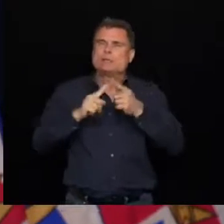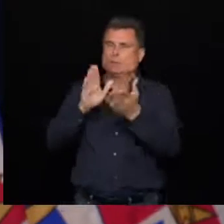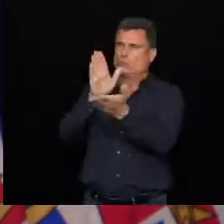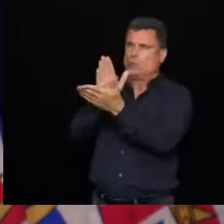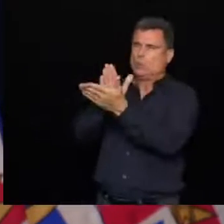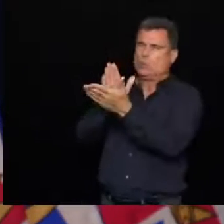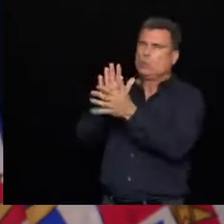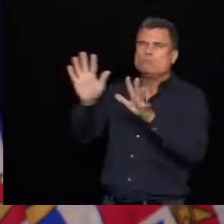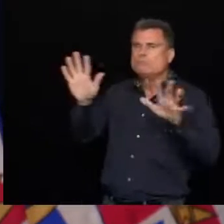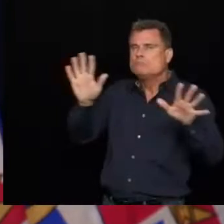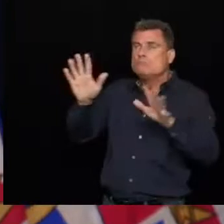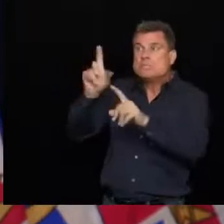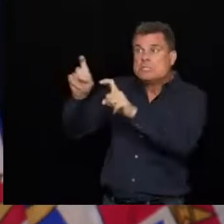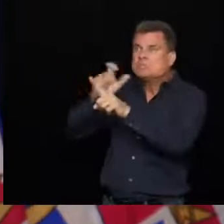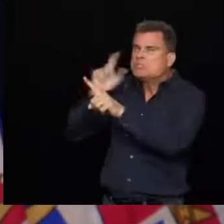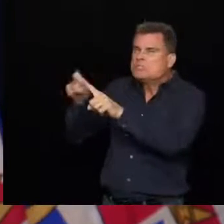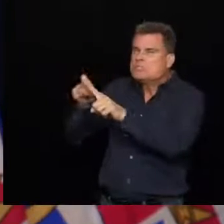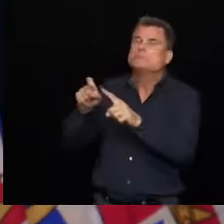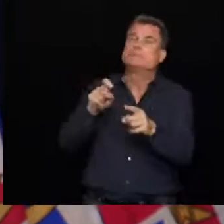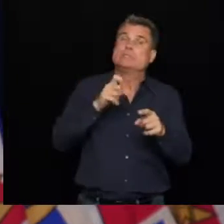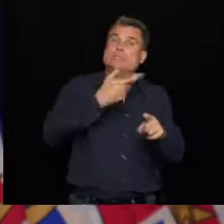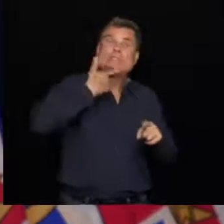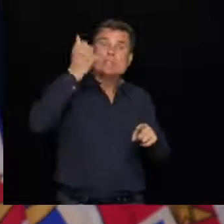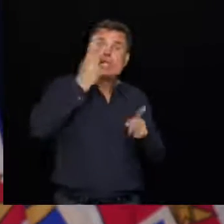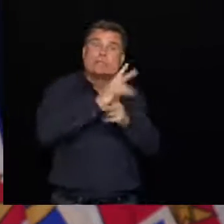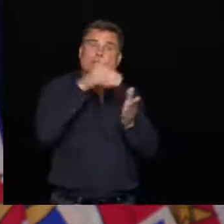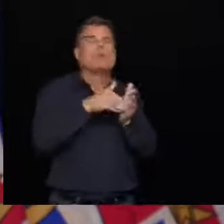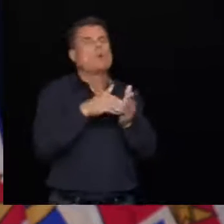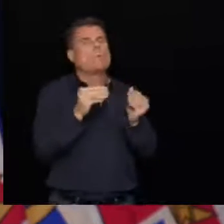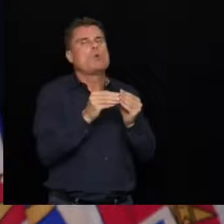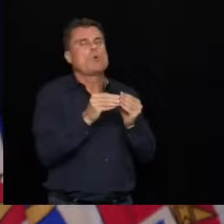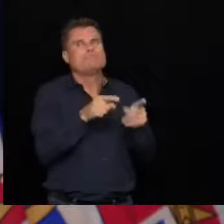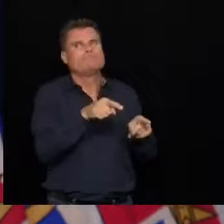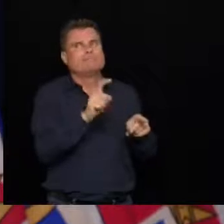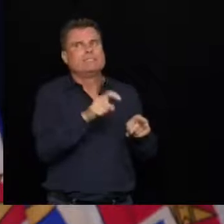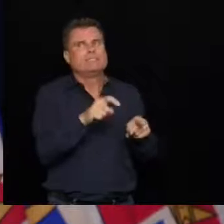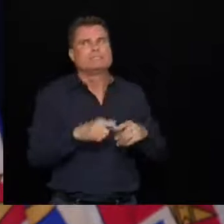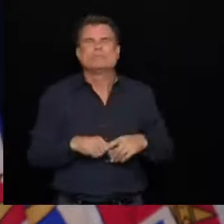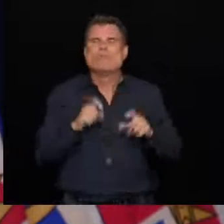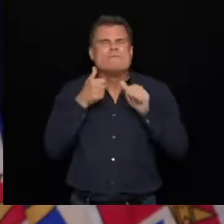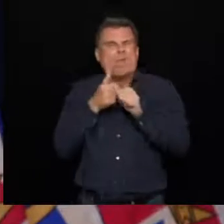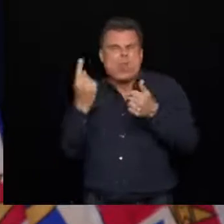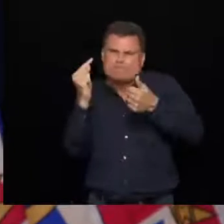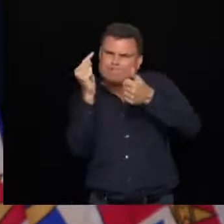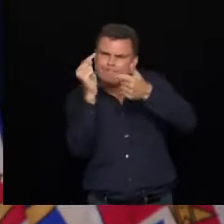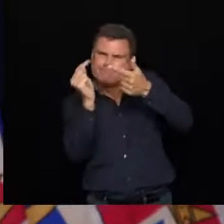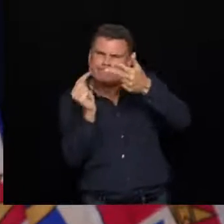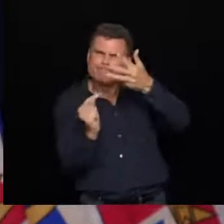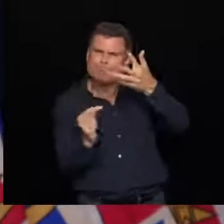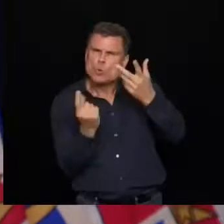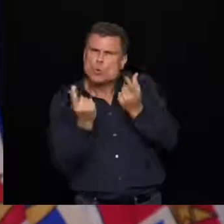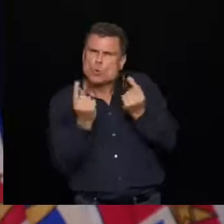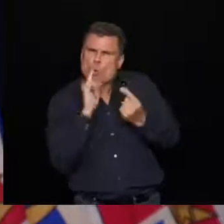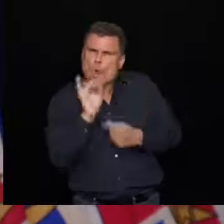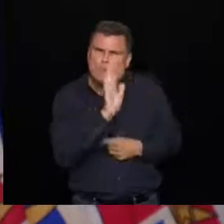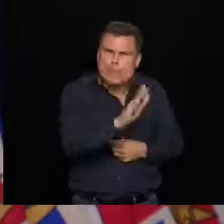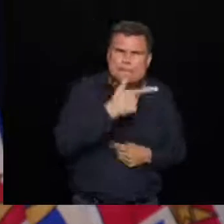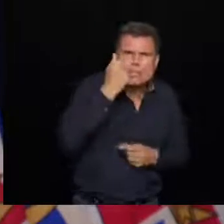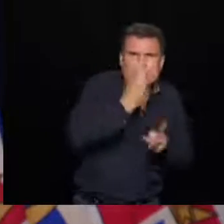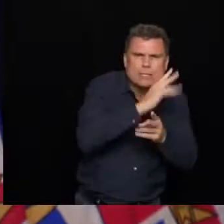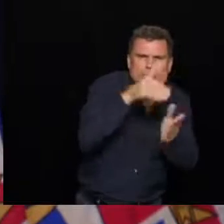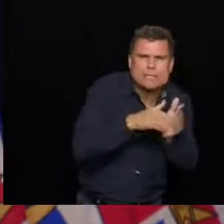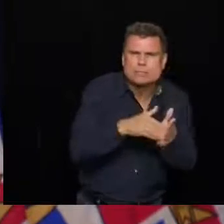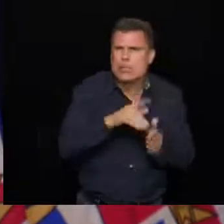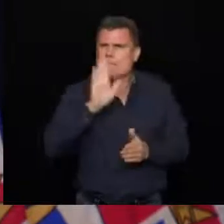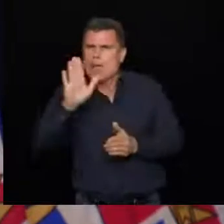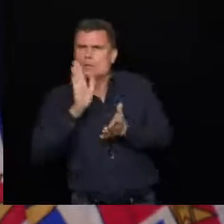it important as part of their investigation to understand, and those are mostly higher risk settings where people are living together. So in a household